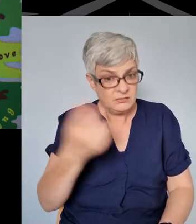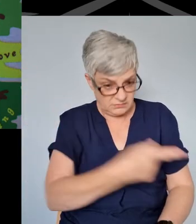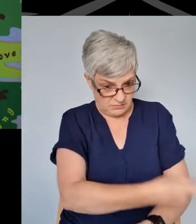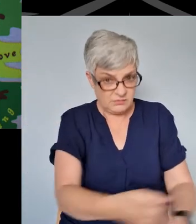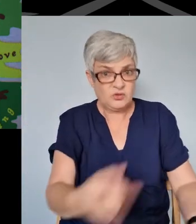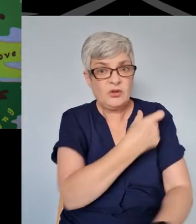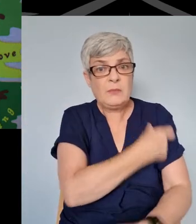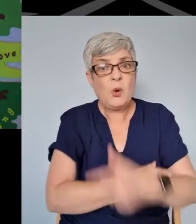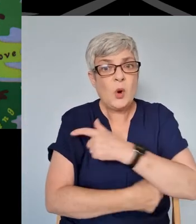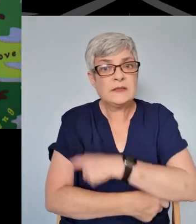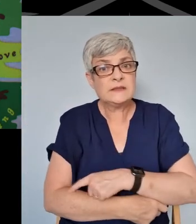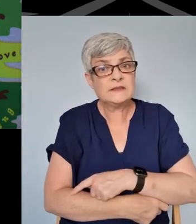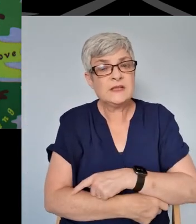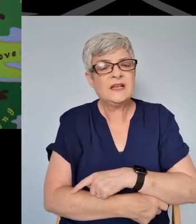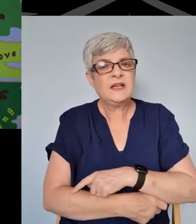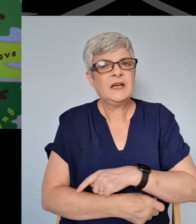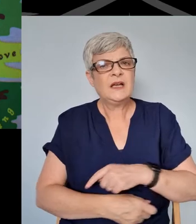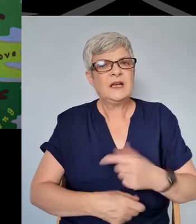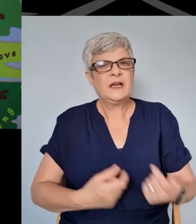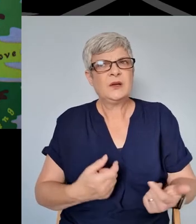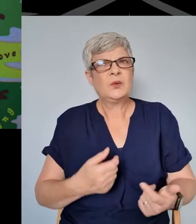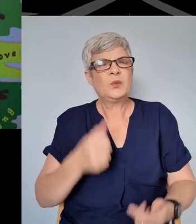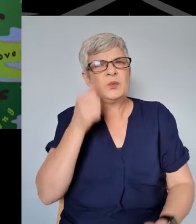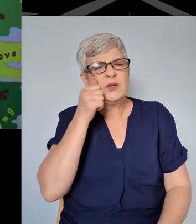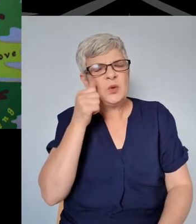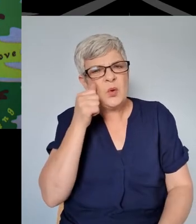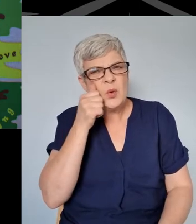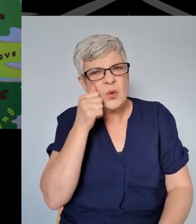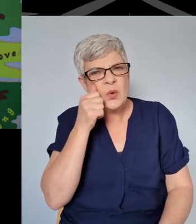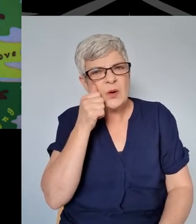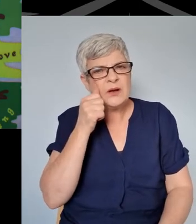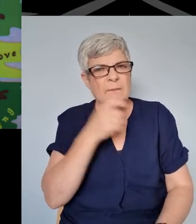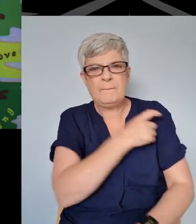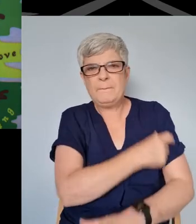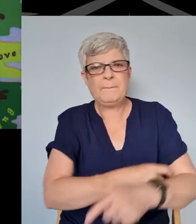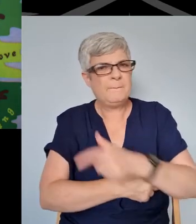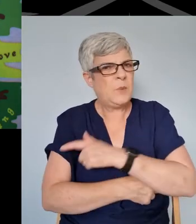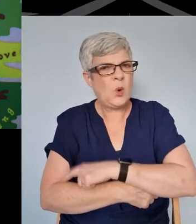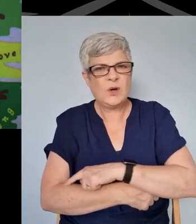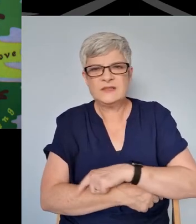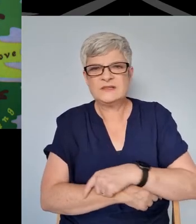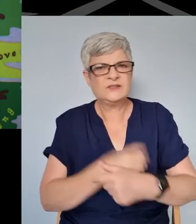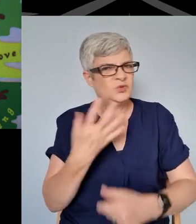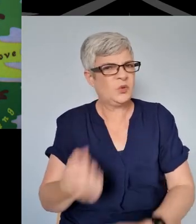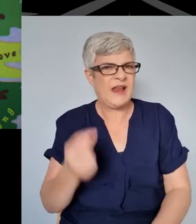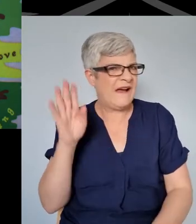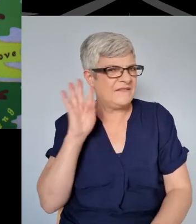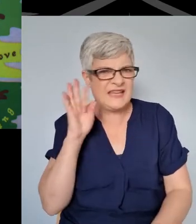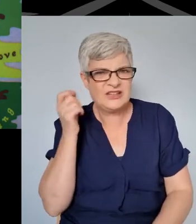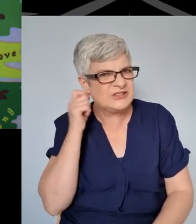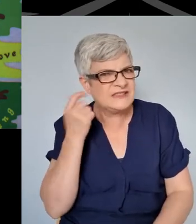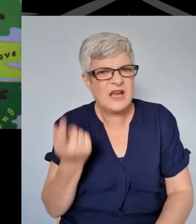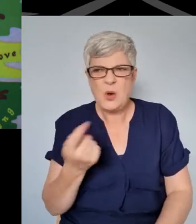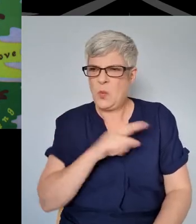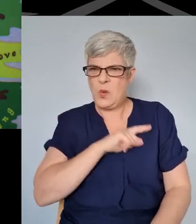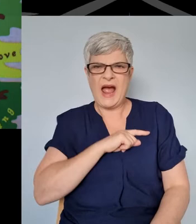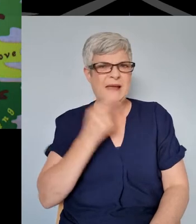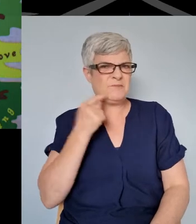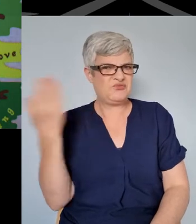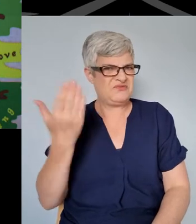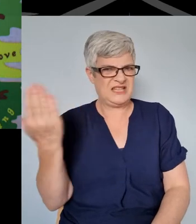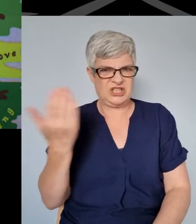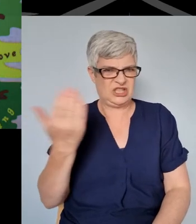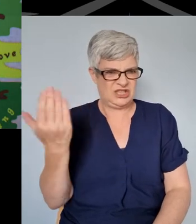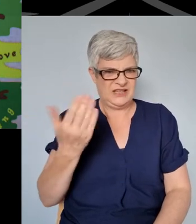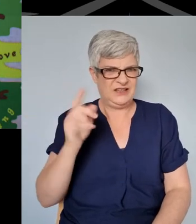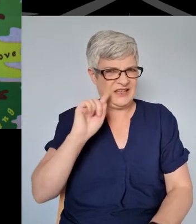We know that ears have bones, but we also know that bones don't have ears. What's the point of preaching to them? This is even